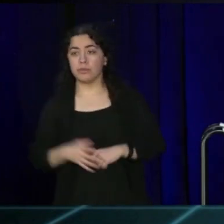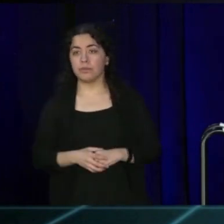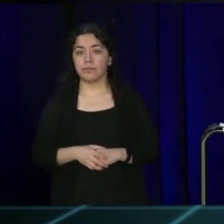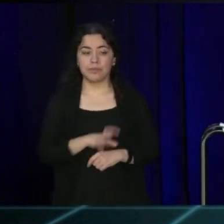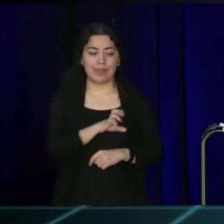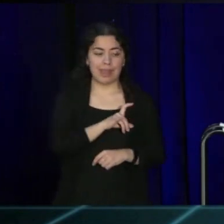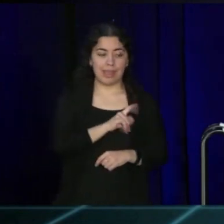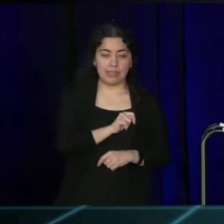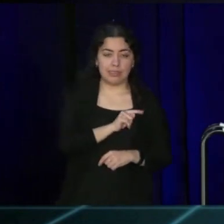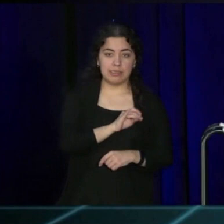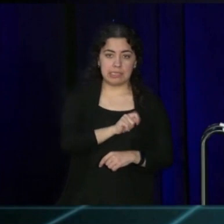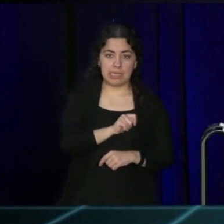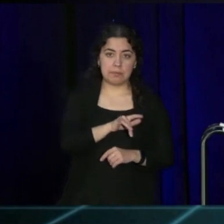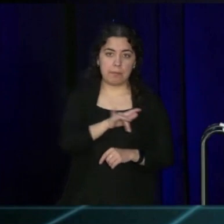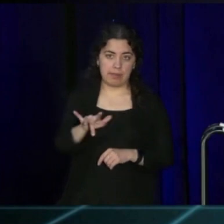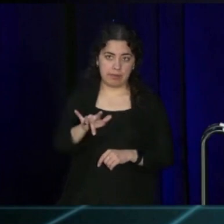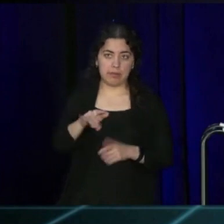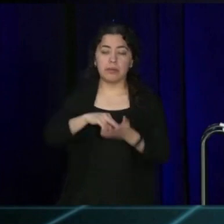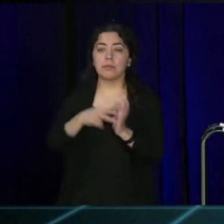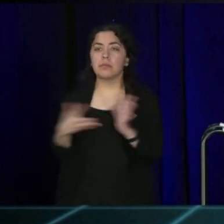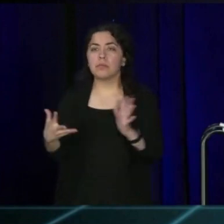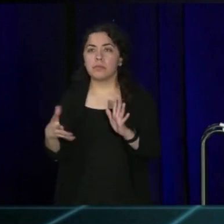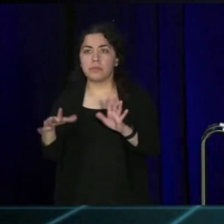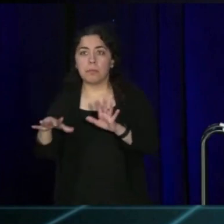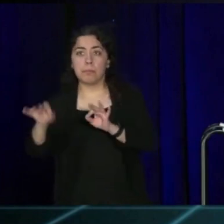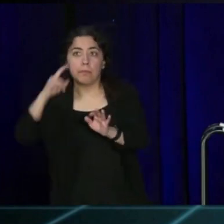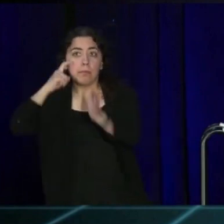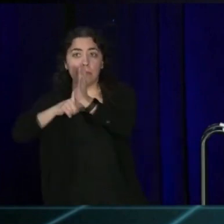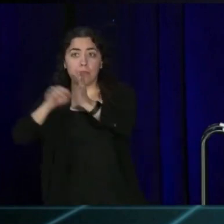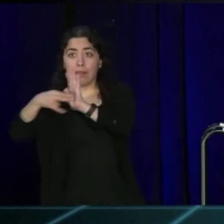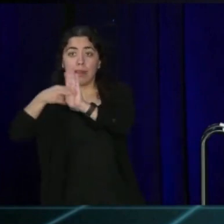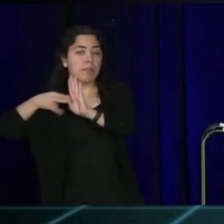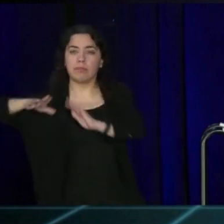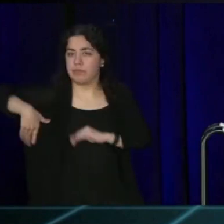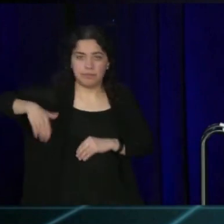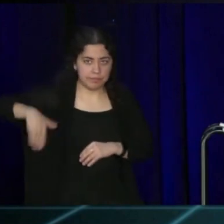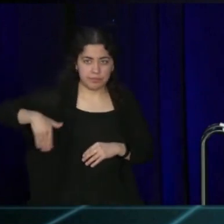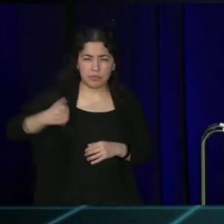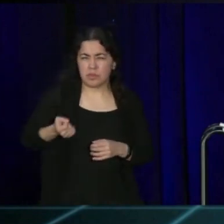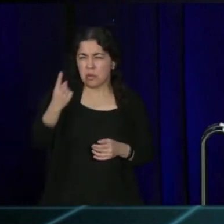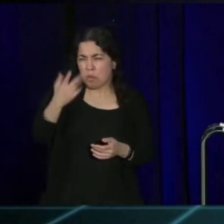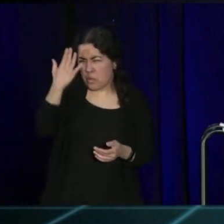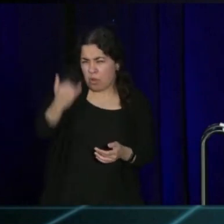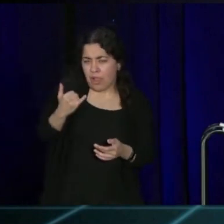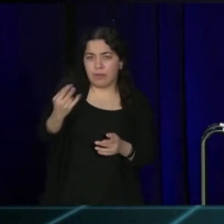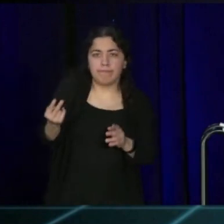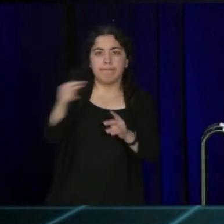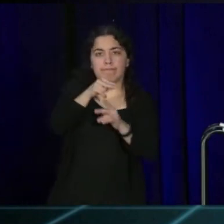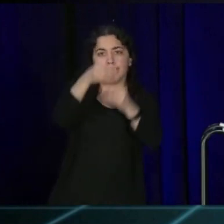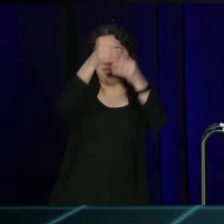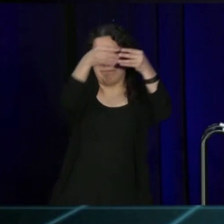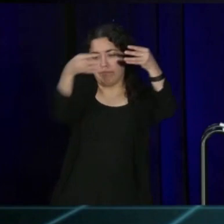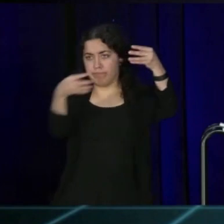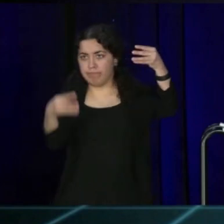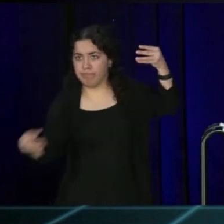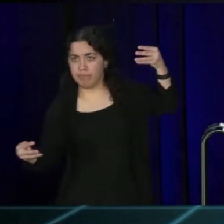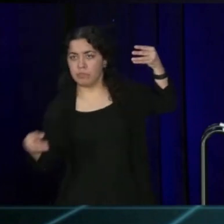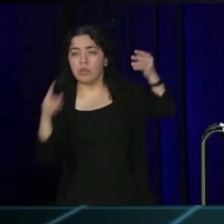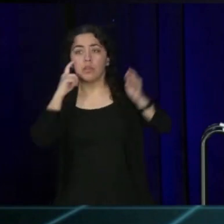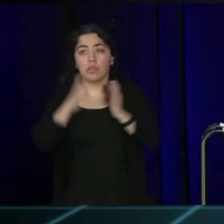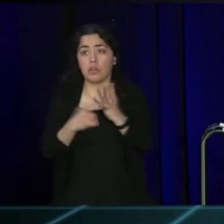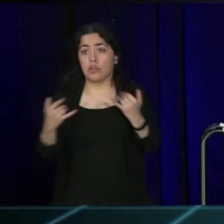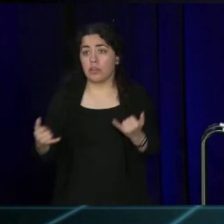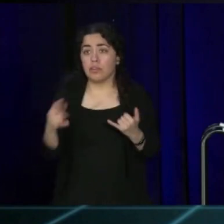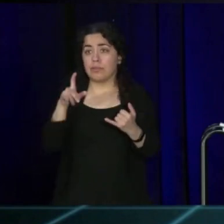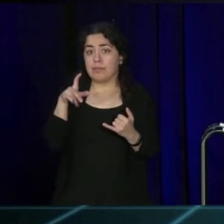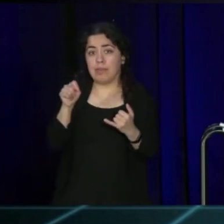So you can see it doesn't really pick up this label. To understand why, let's look into the accessibility tree. Currently, our text input doesn't